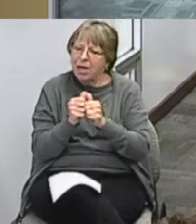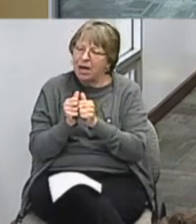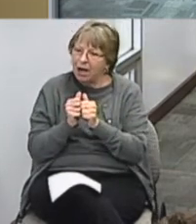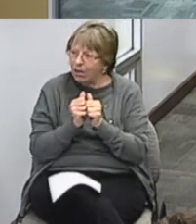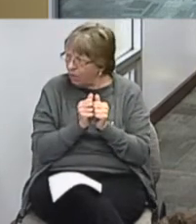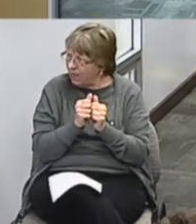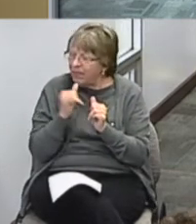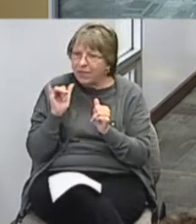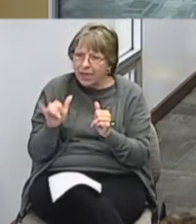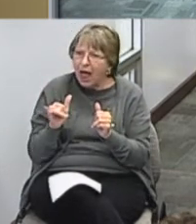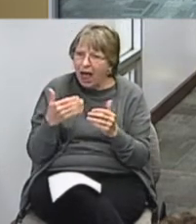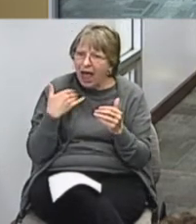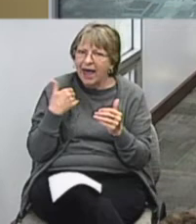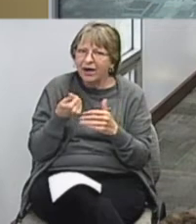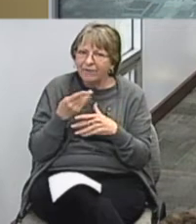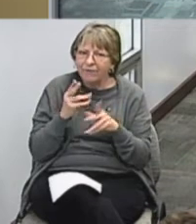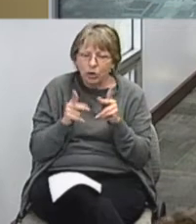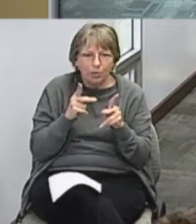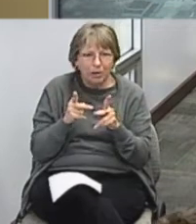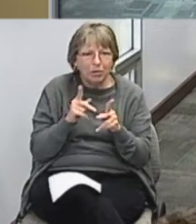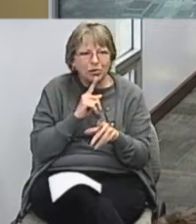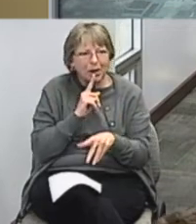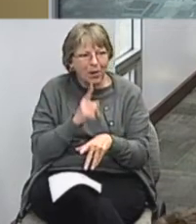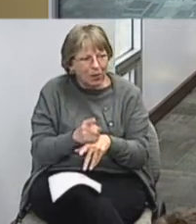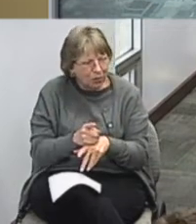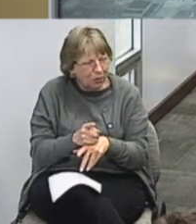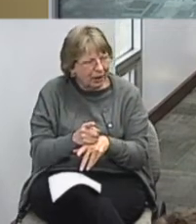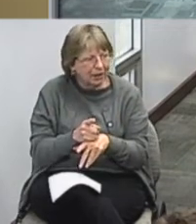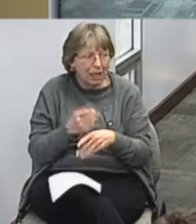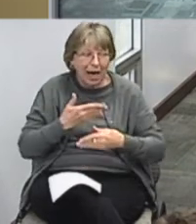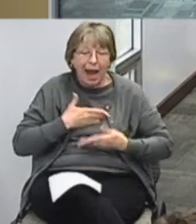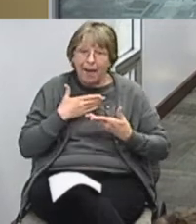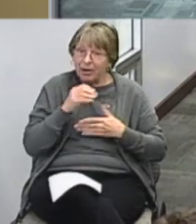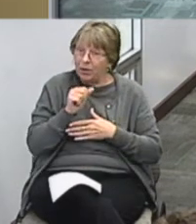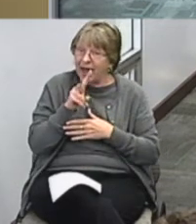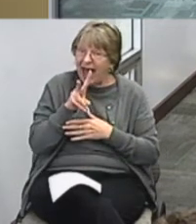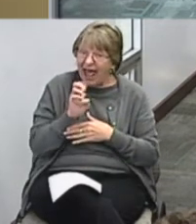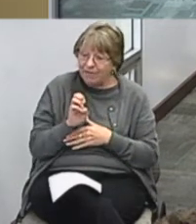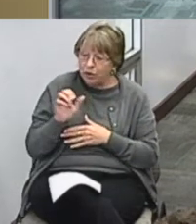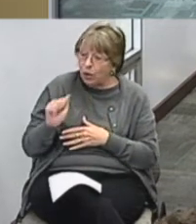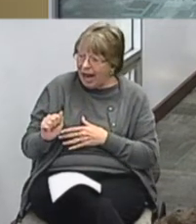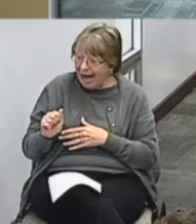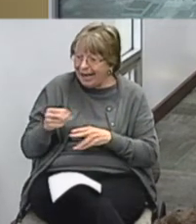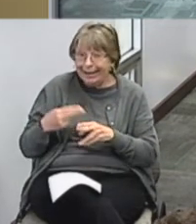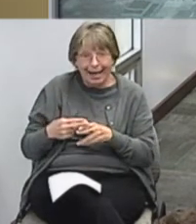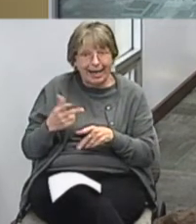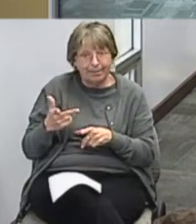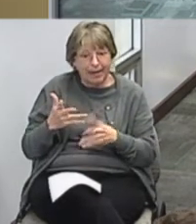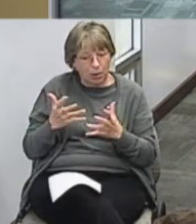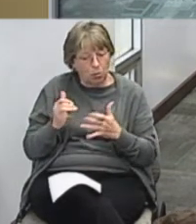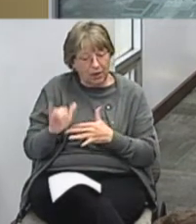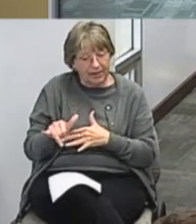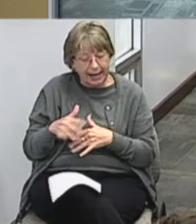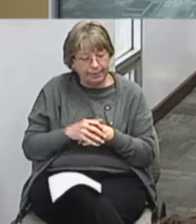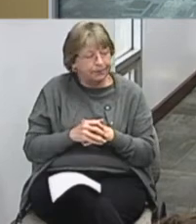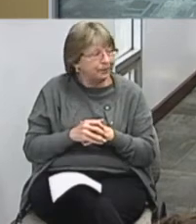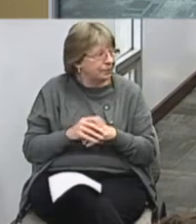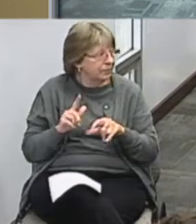did have a few folks that are enamored with the Avenue A name and would prefer it to stay there, that there's a